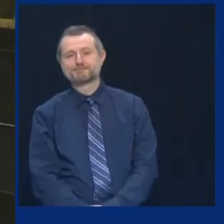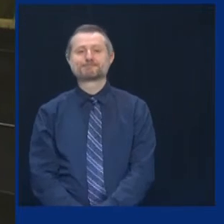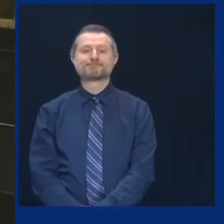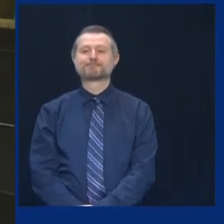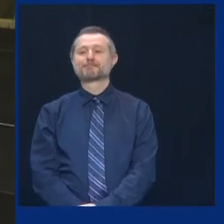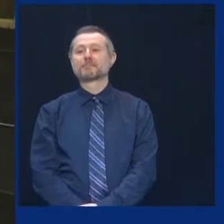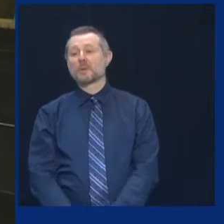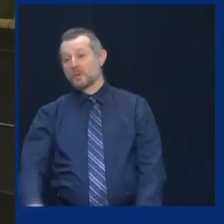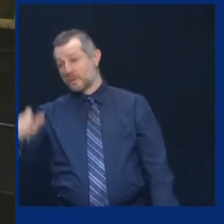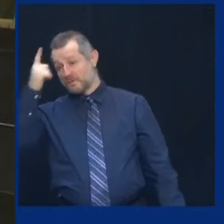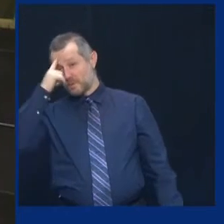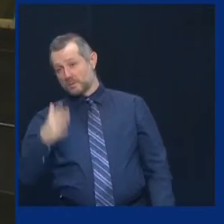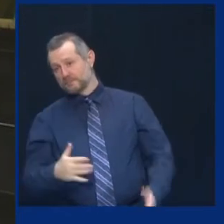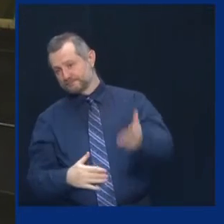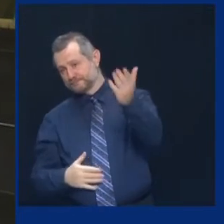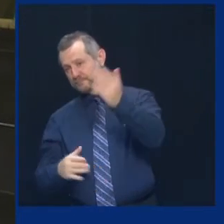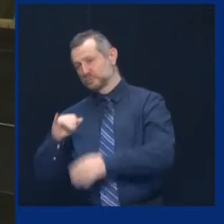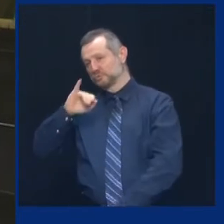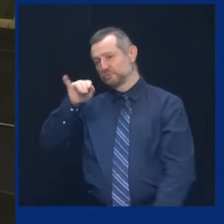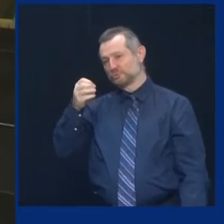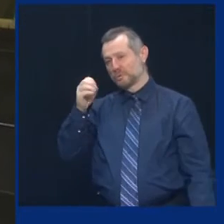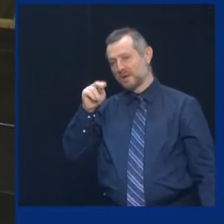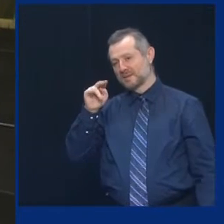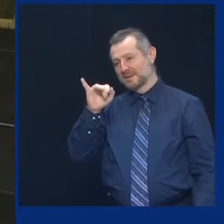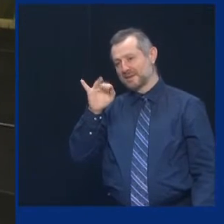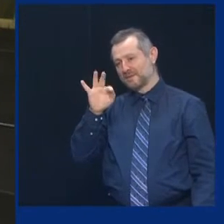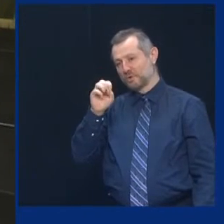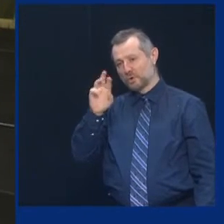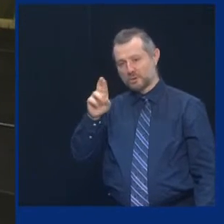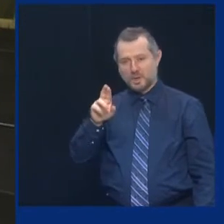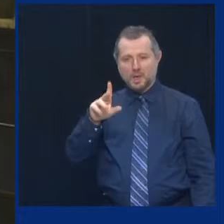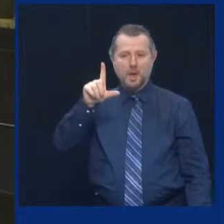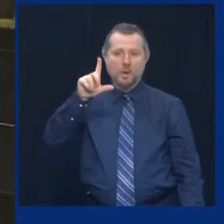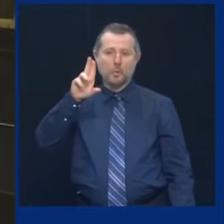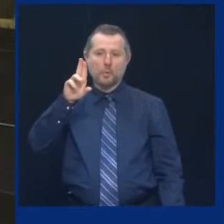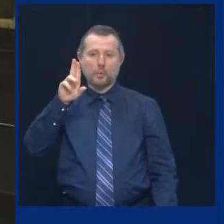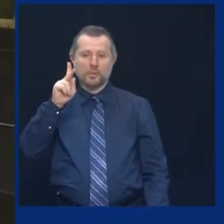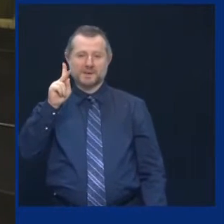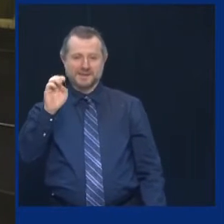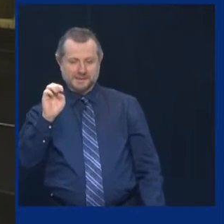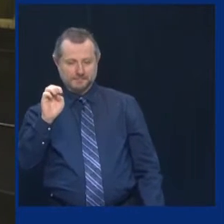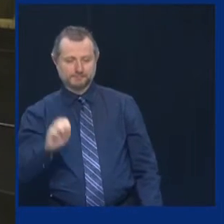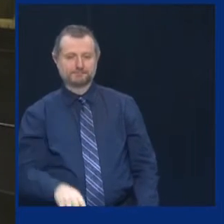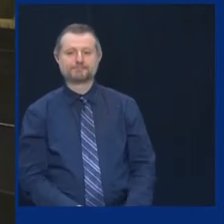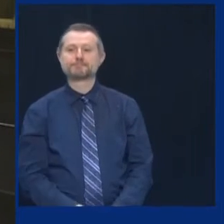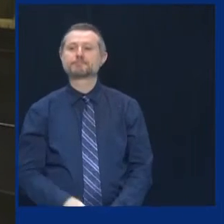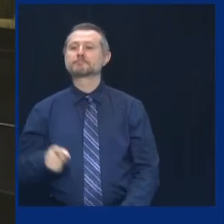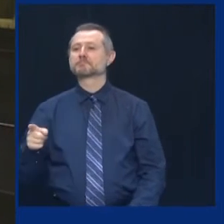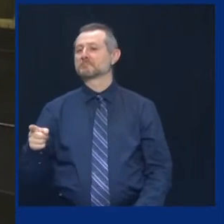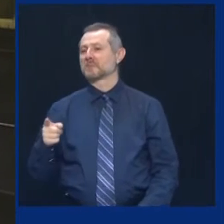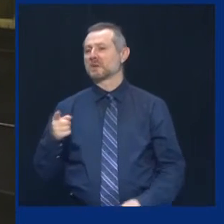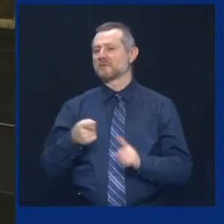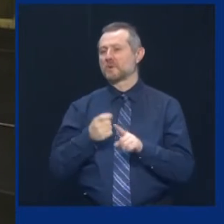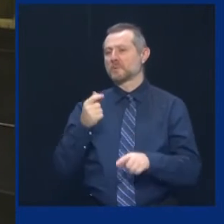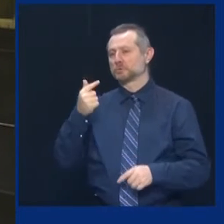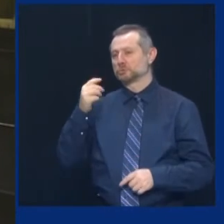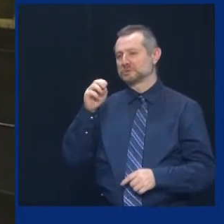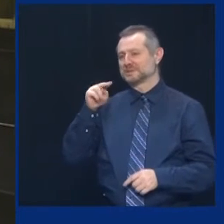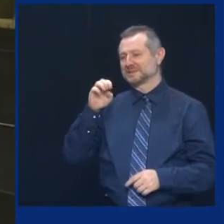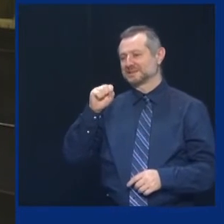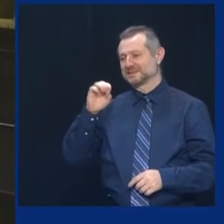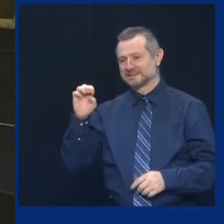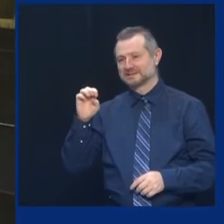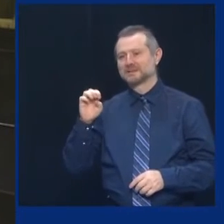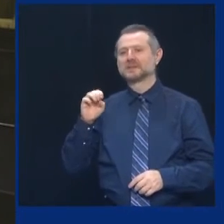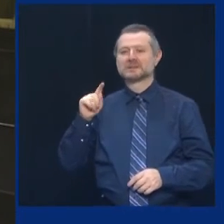Governor, you now have Jennifer Lukey from WHEC TV. Jennifer, your line is now open. Please unmute your microphone.